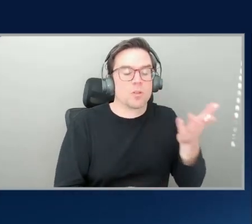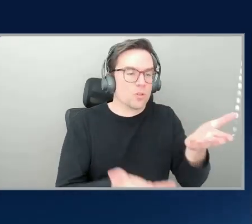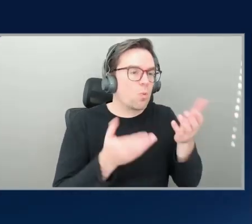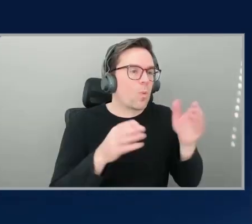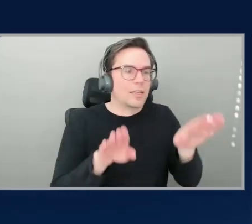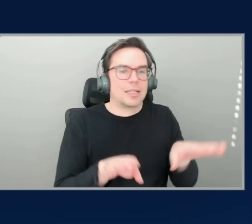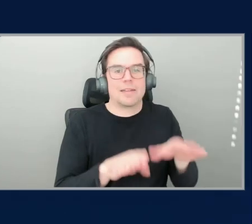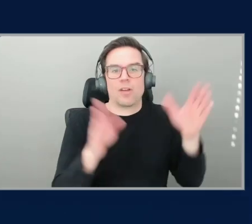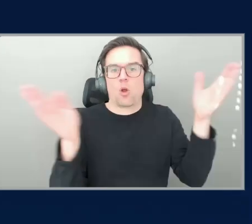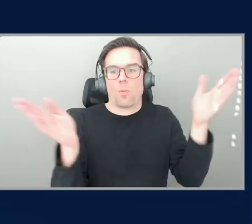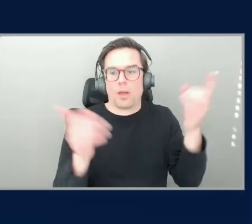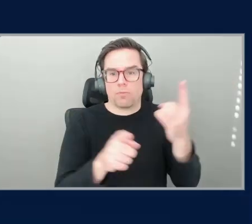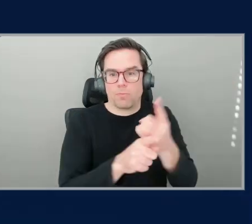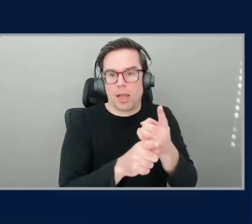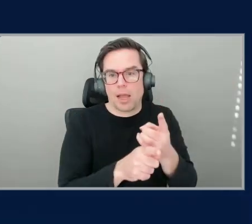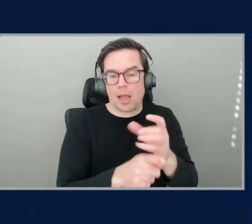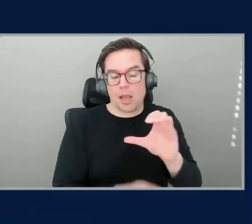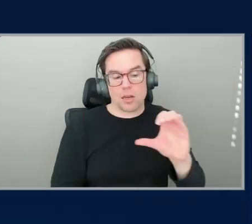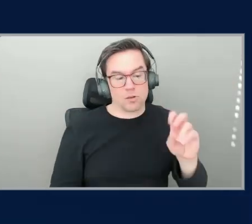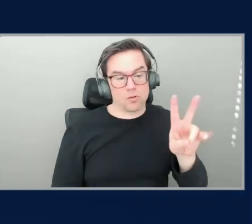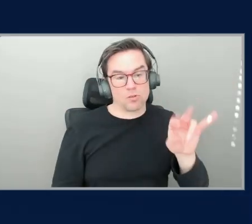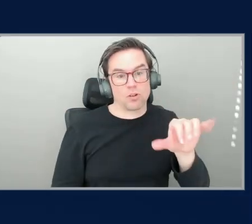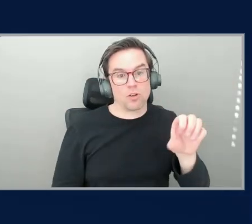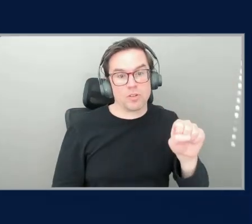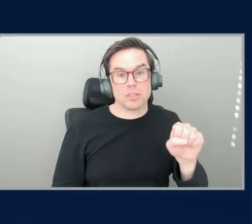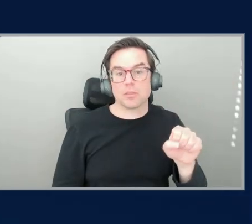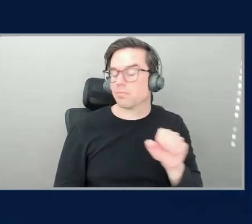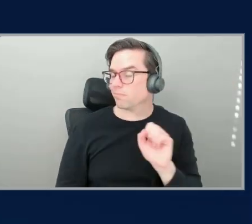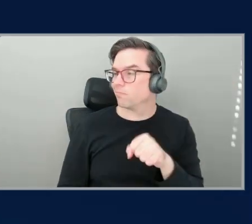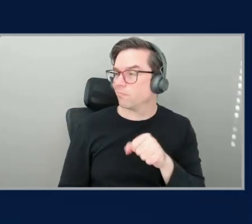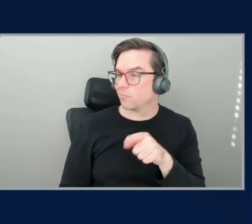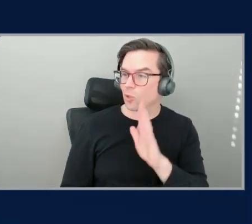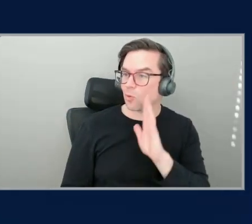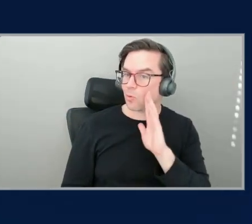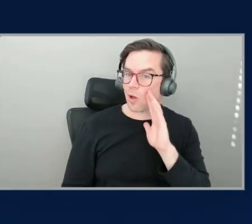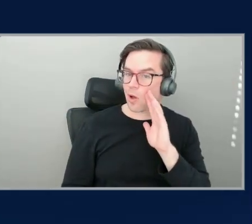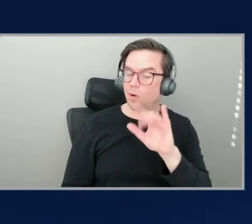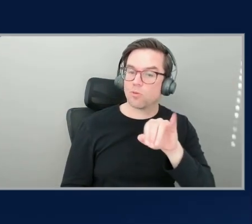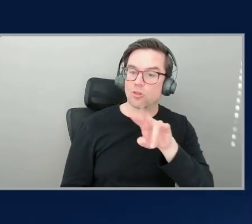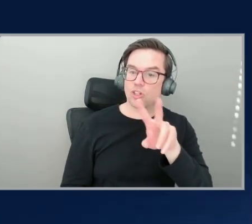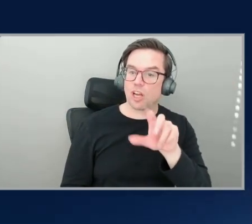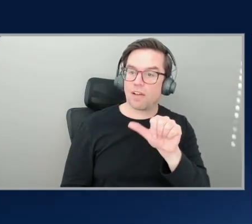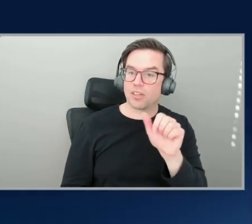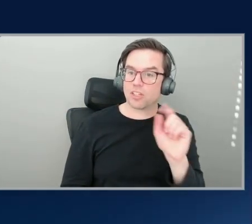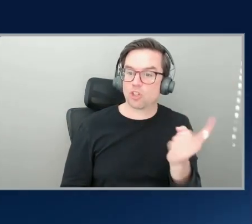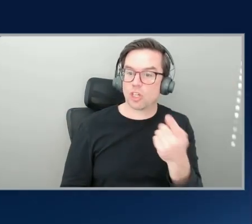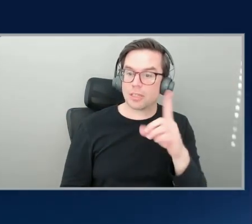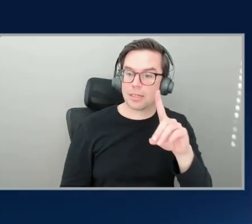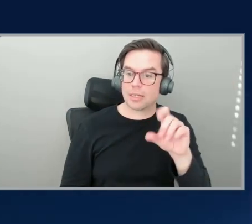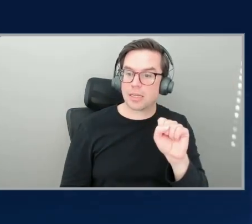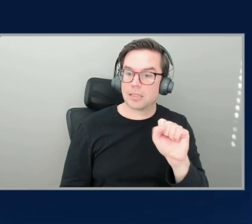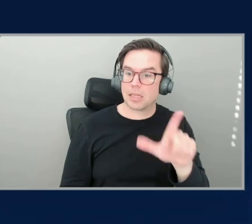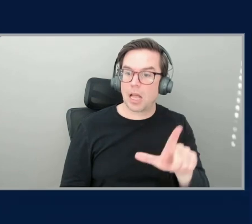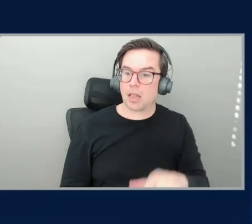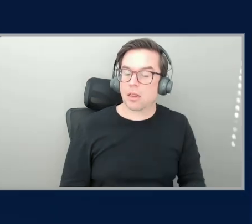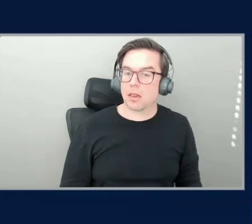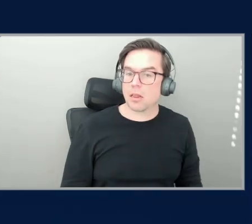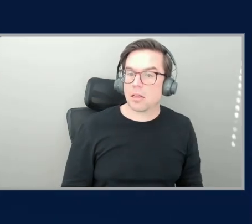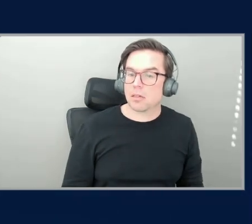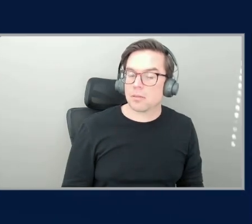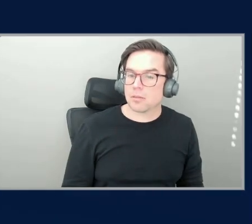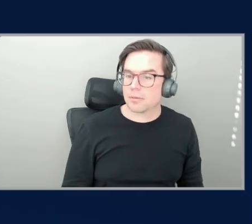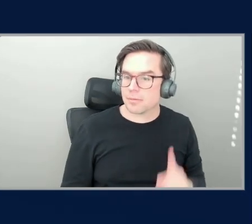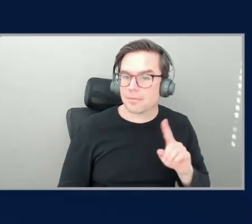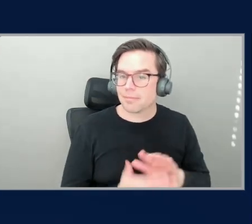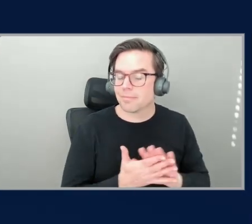Cobus? Definitely, but do you know that Java is actually just a DSL? It turns XML into stack traces. I